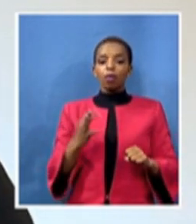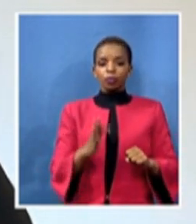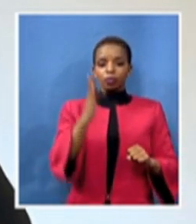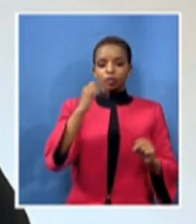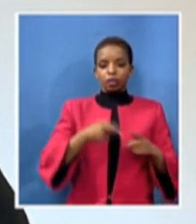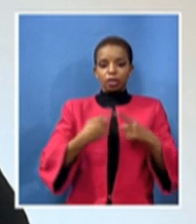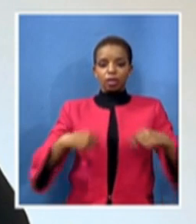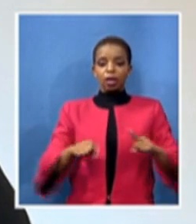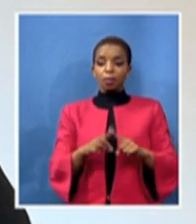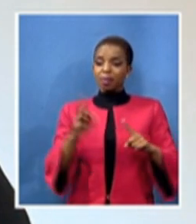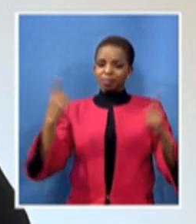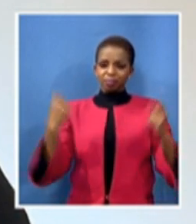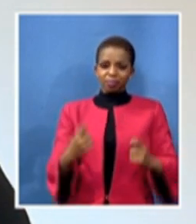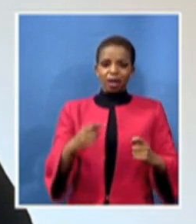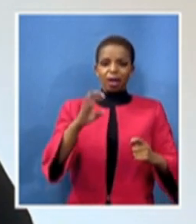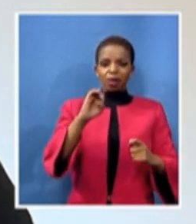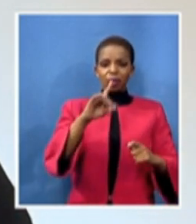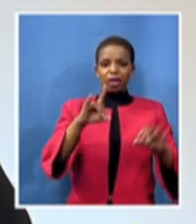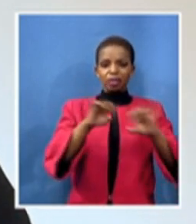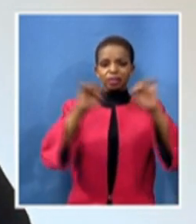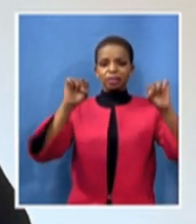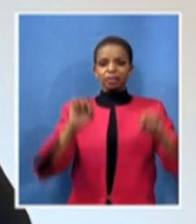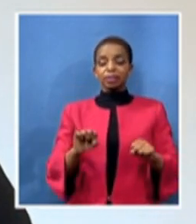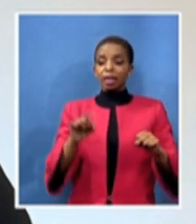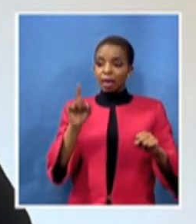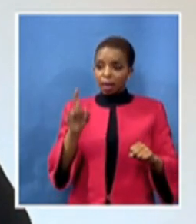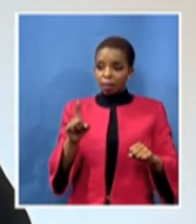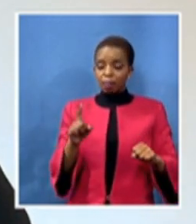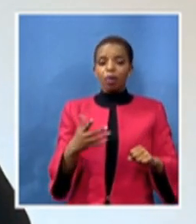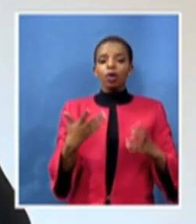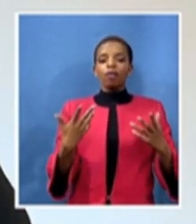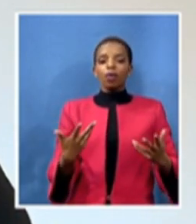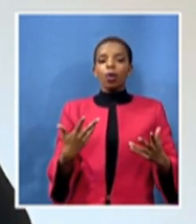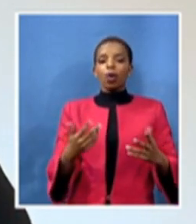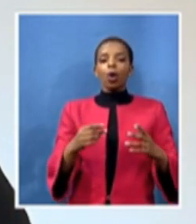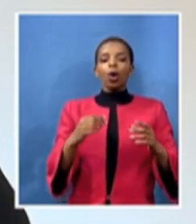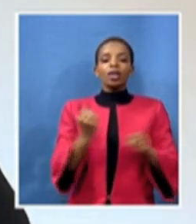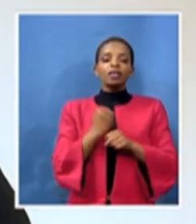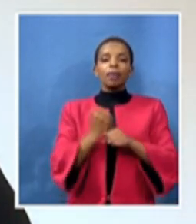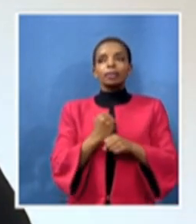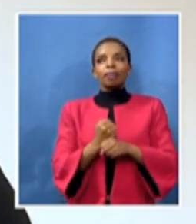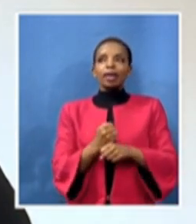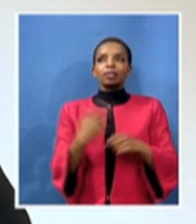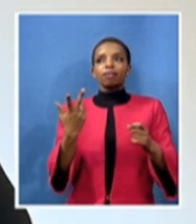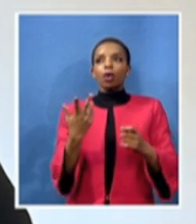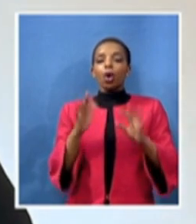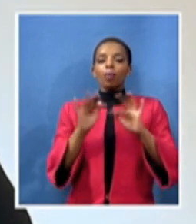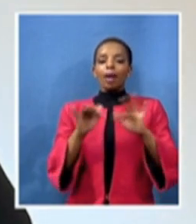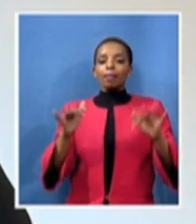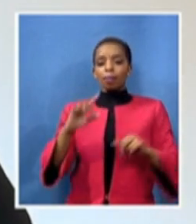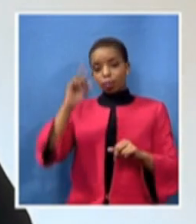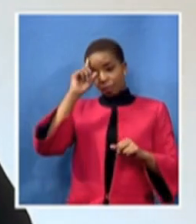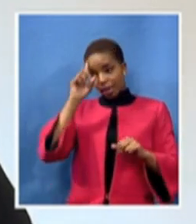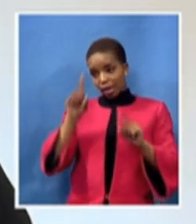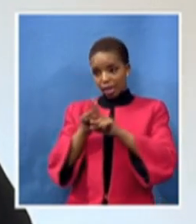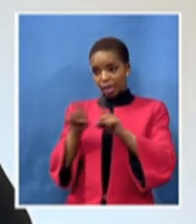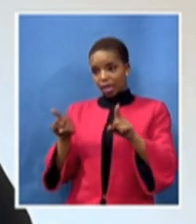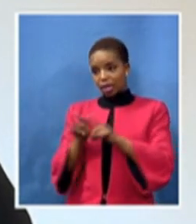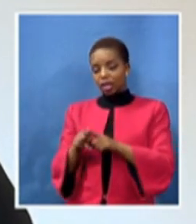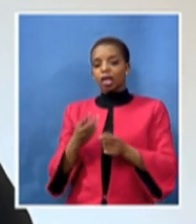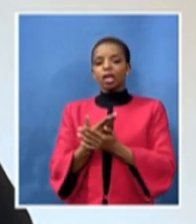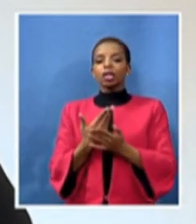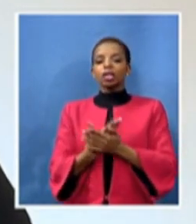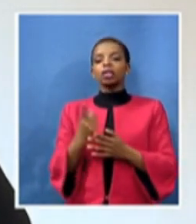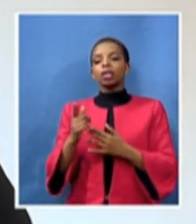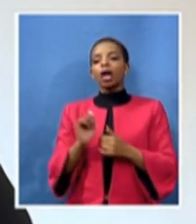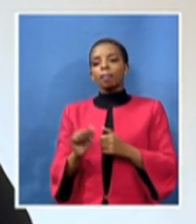to domesticate black people so that they may become a better tool for the white man once they